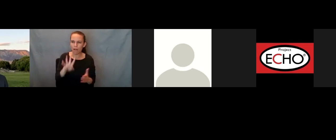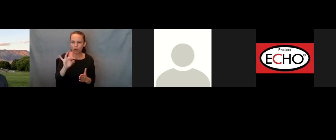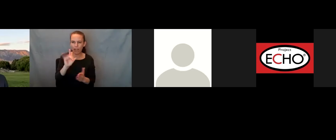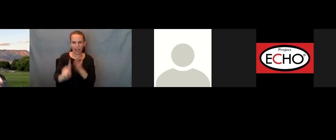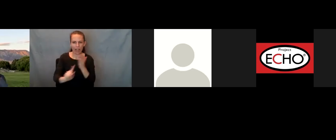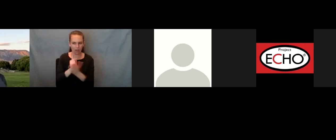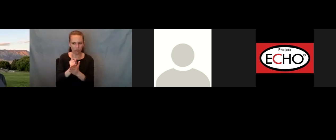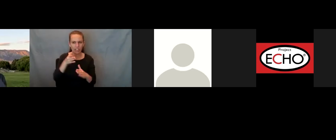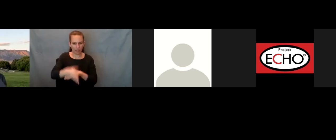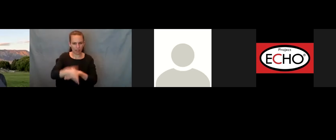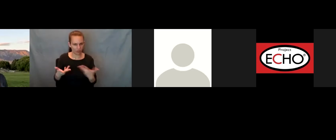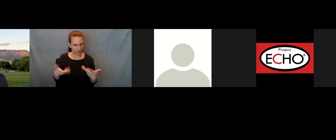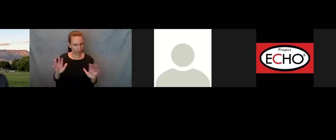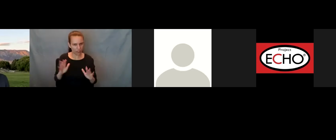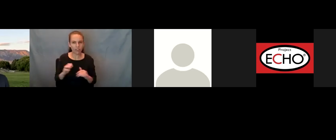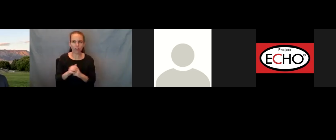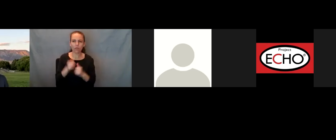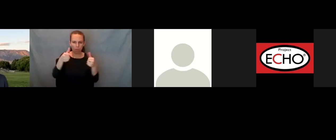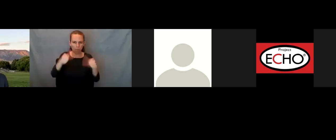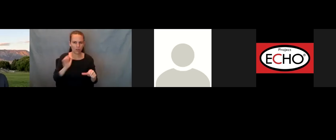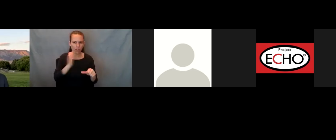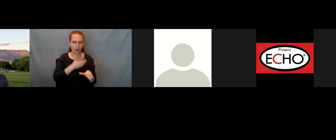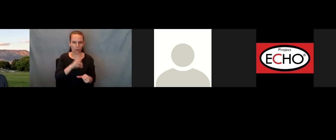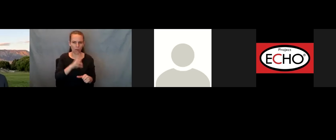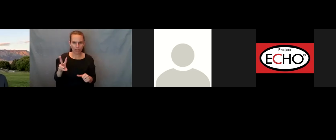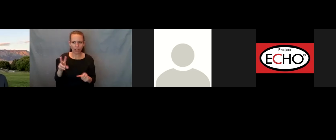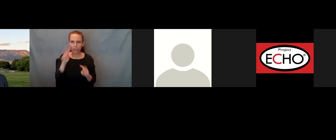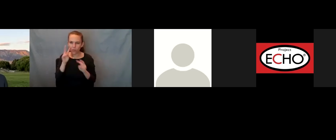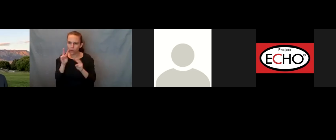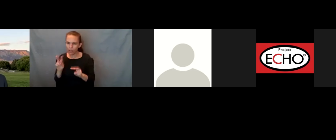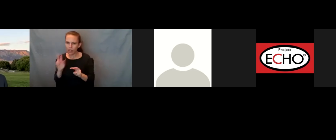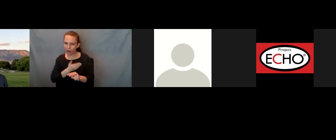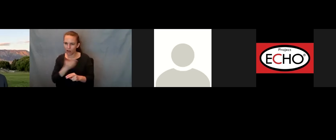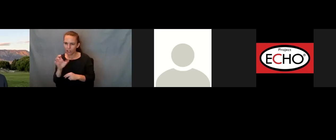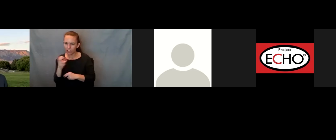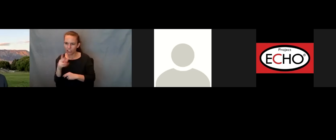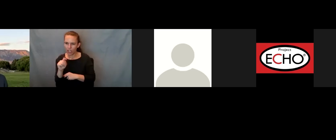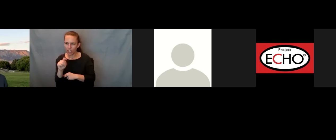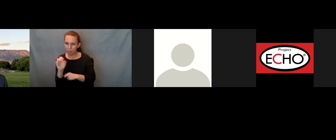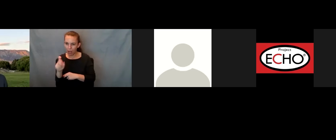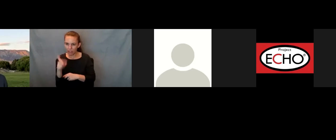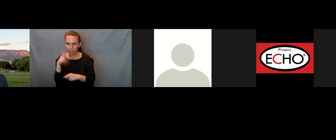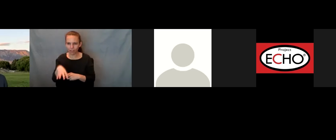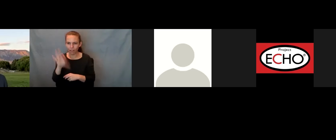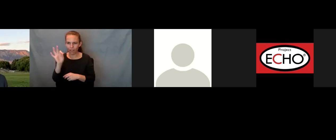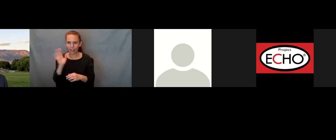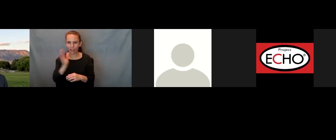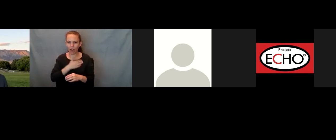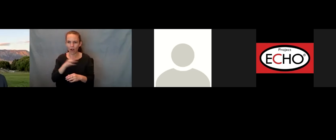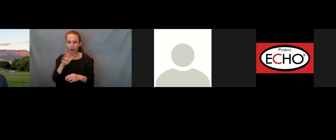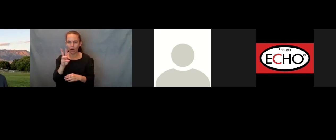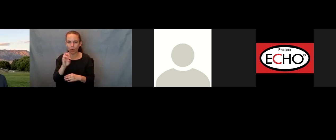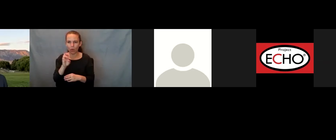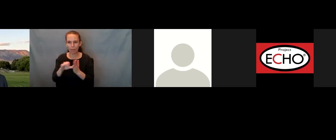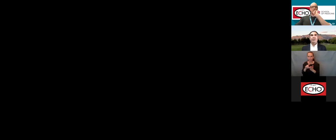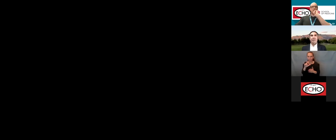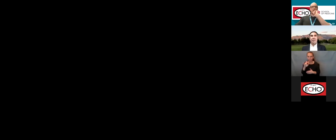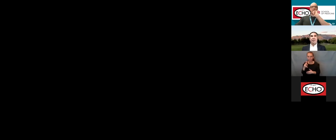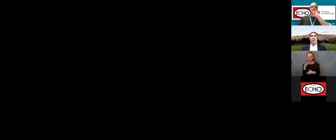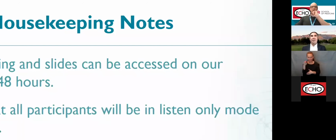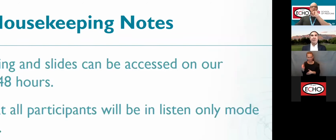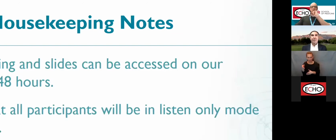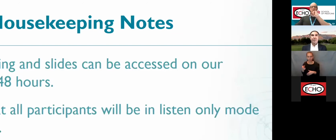So please look to the chat box for a link to our webpage if you'd like to look out for the video for today's session, but also